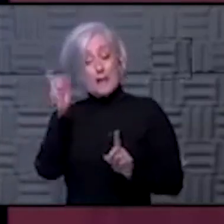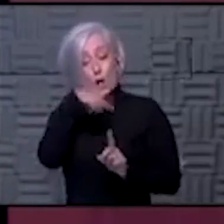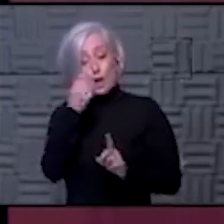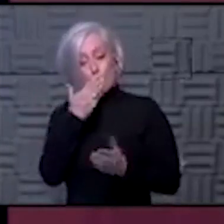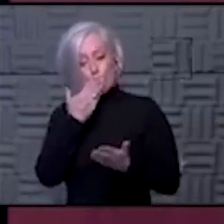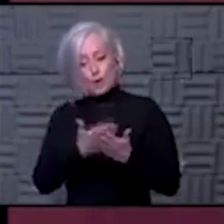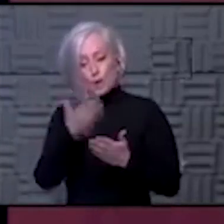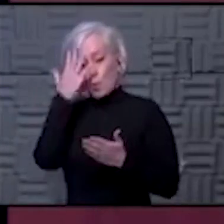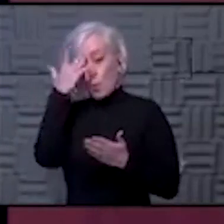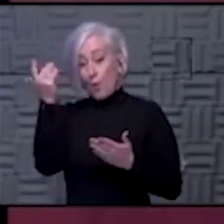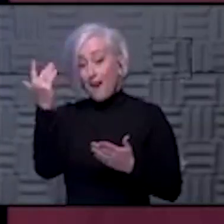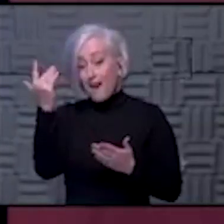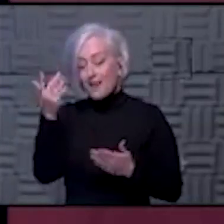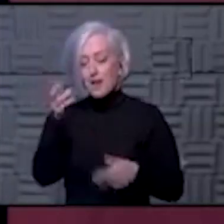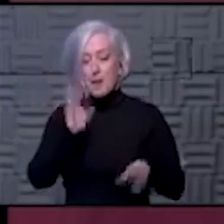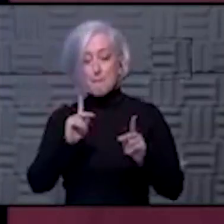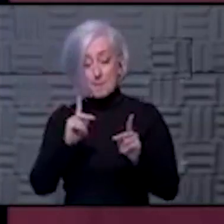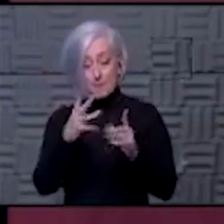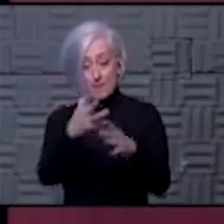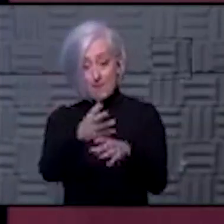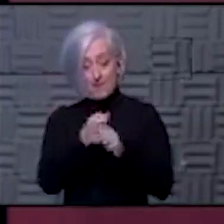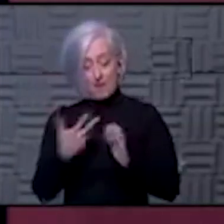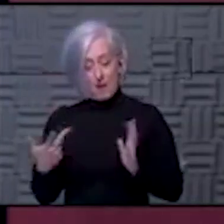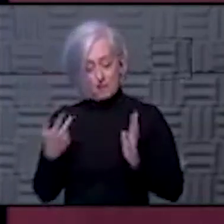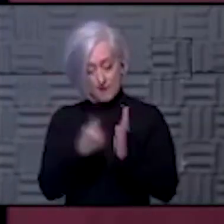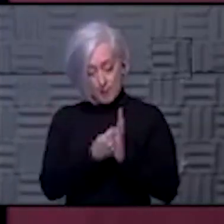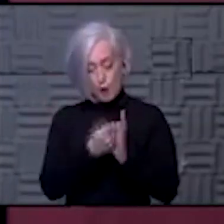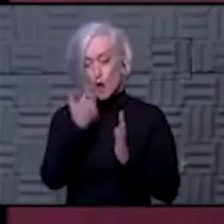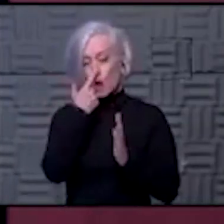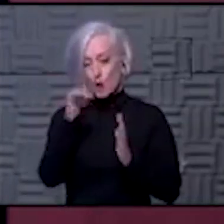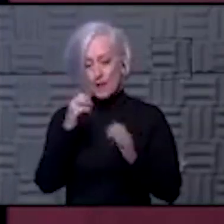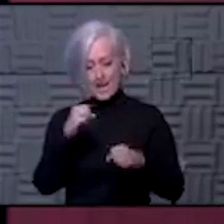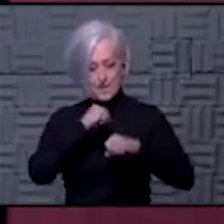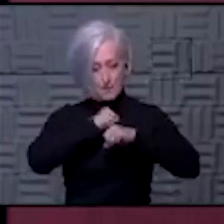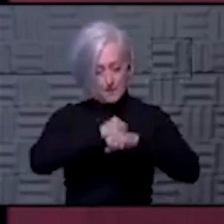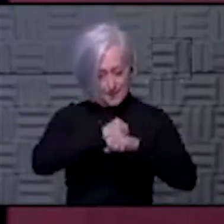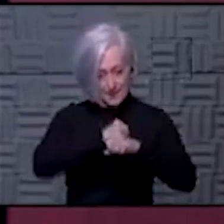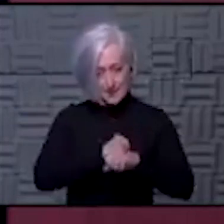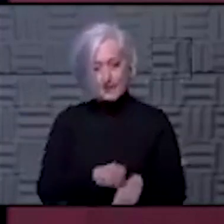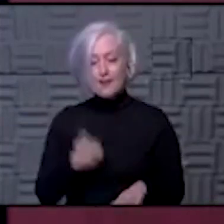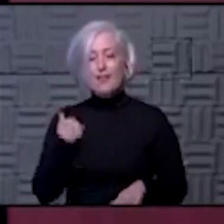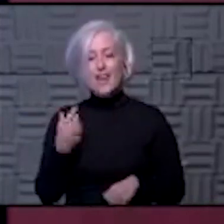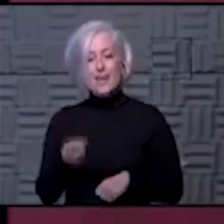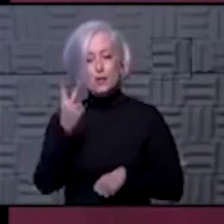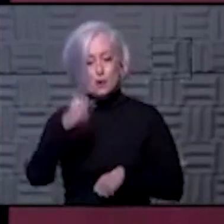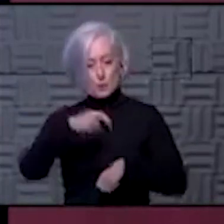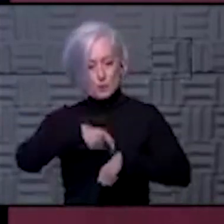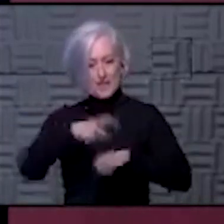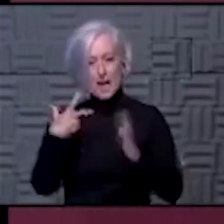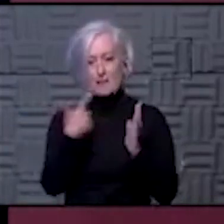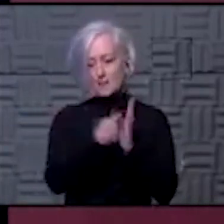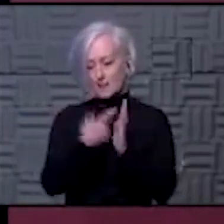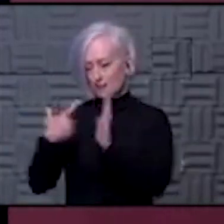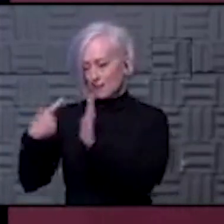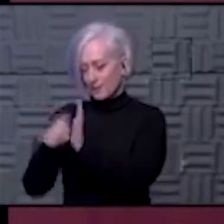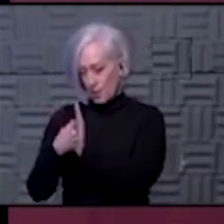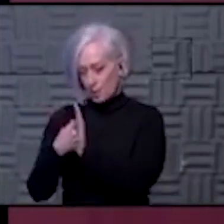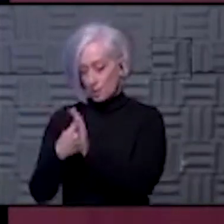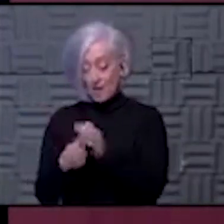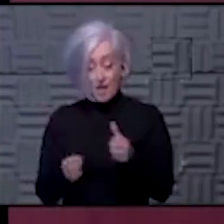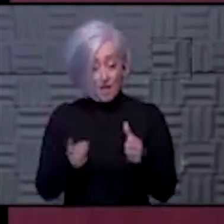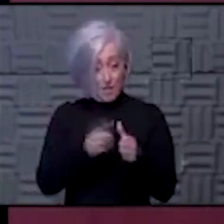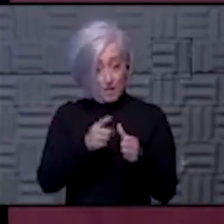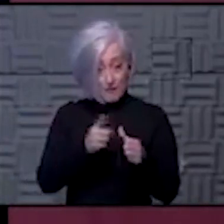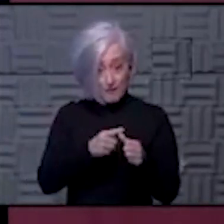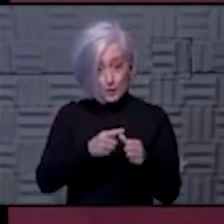got vaccinated appeared to be protected, and they had two different dosing regimen. The dosing regimen that was actually the lower initial dose followed